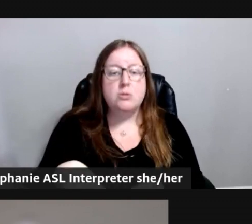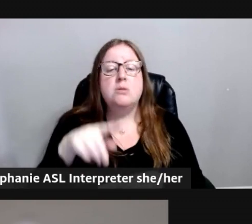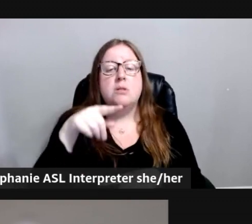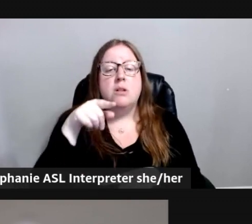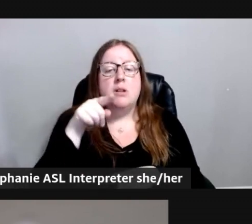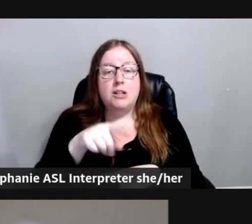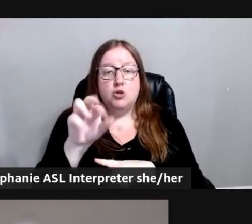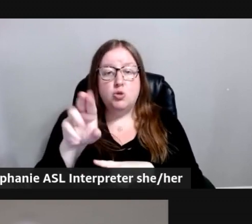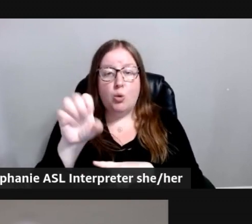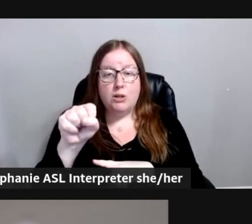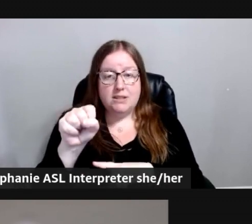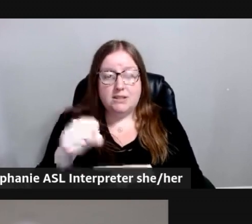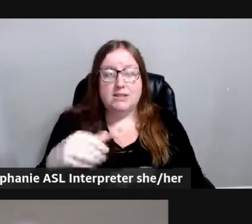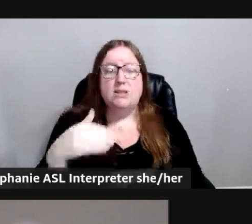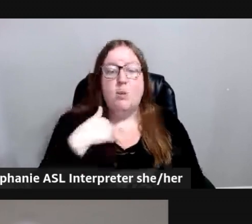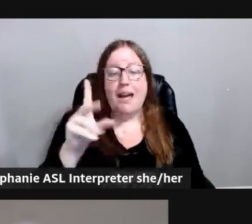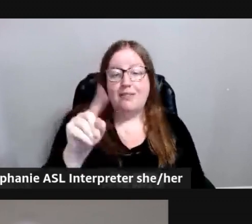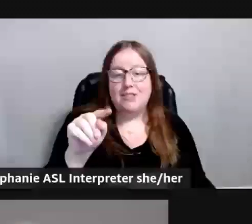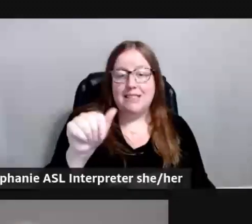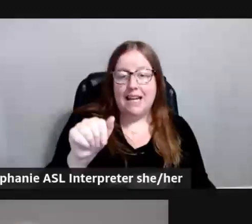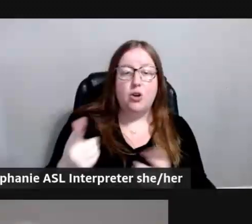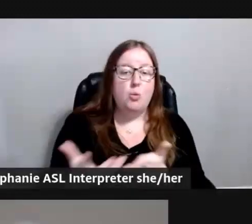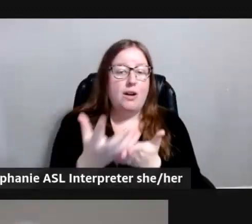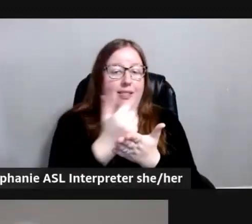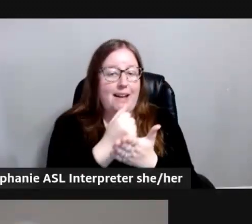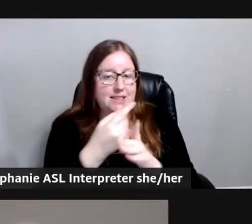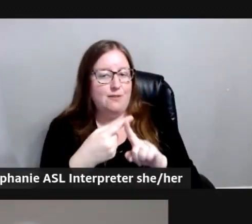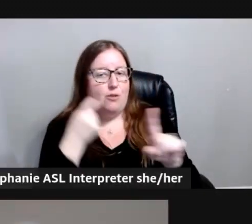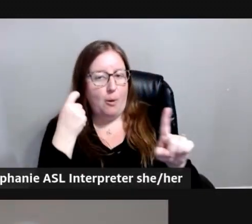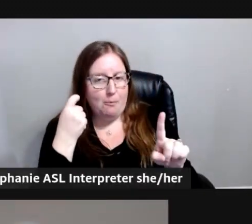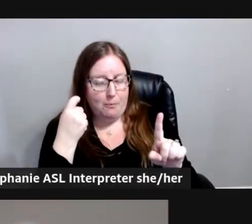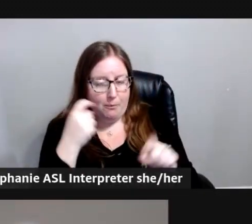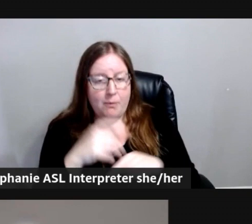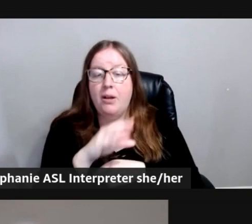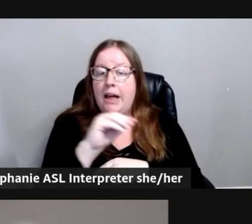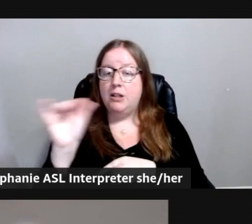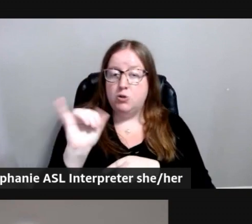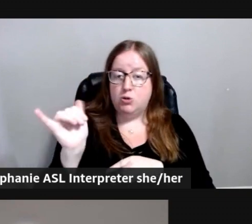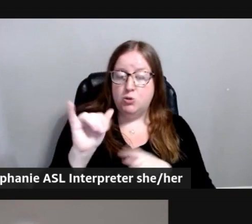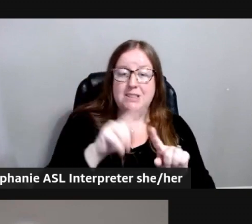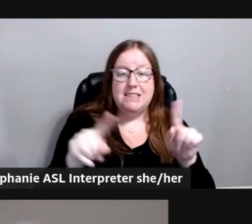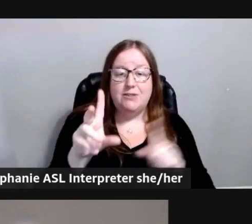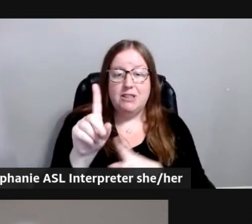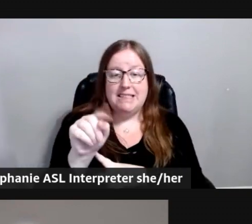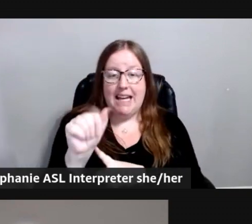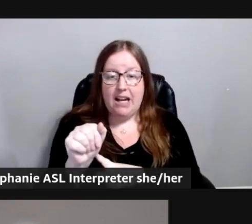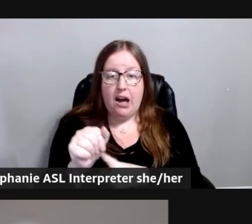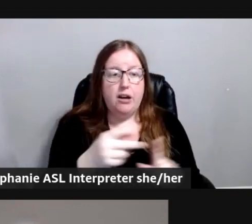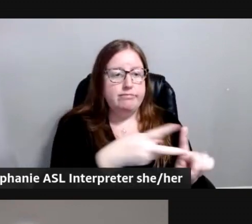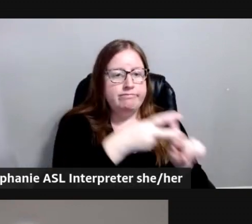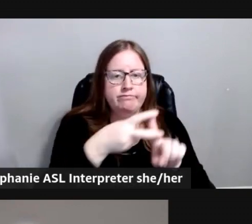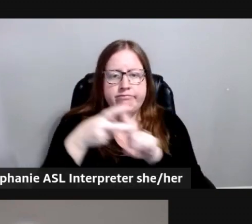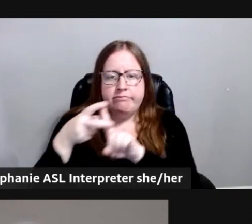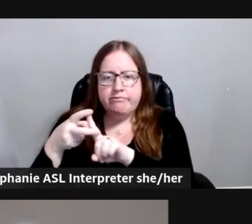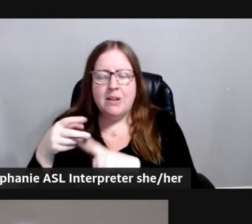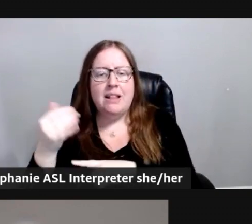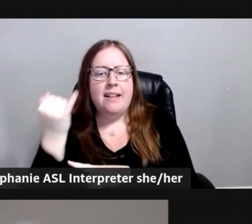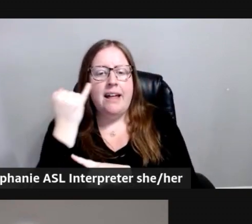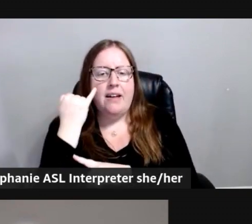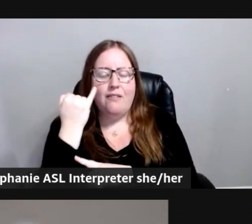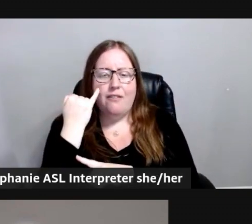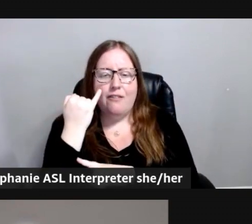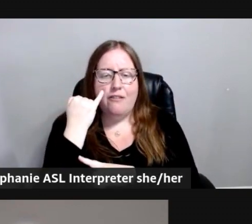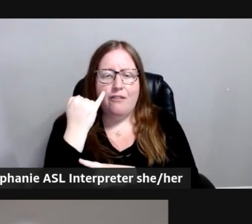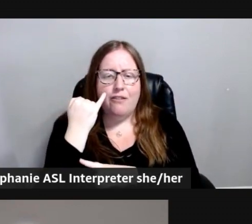we have disparate data system where we are collecting the data from, along with different data acquisition cycle, right? If,